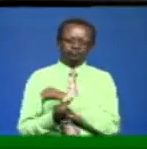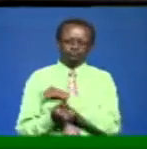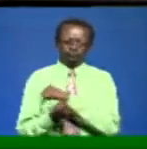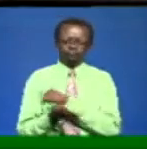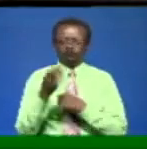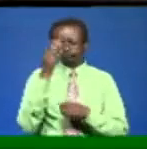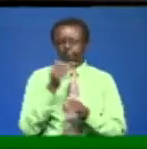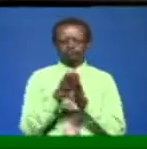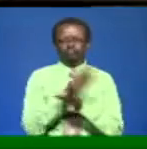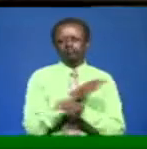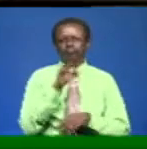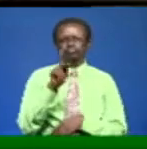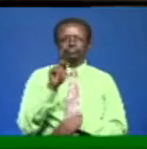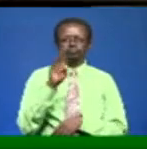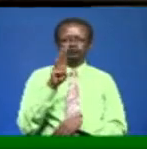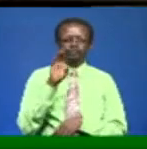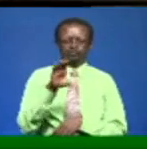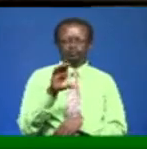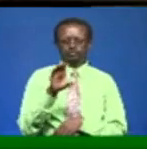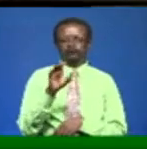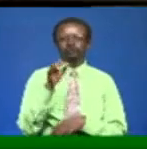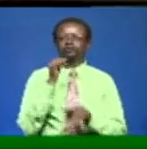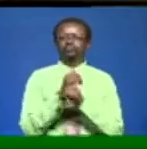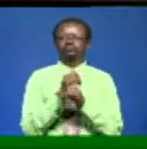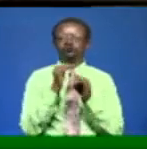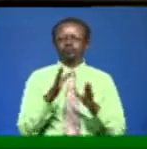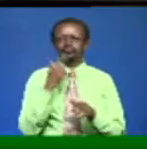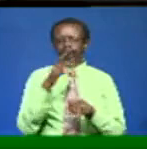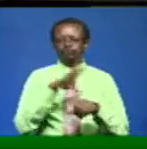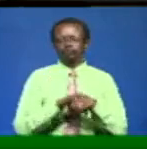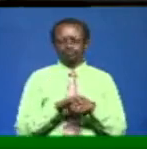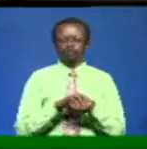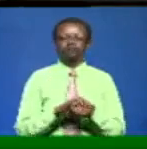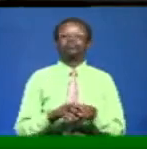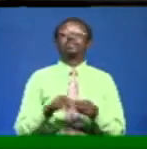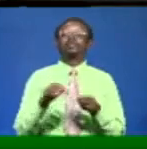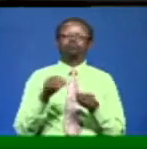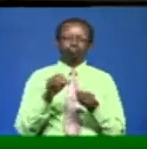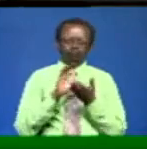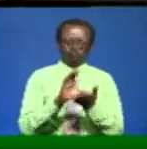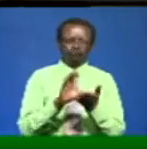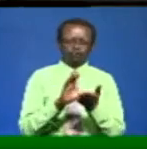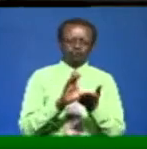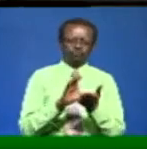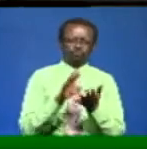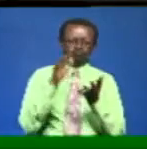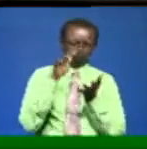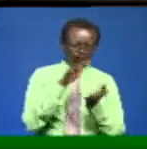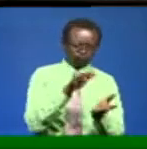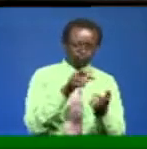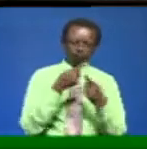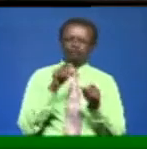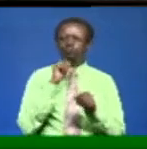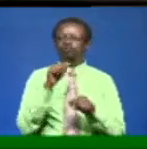former KBC employees who received the lump sum amount never received their monthly pensions on time?